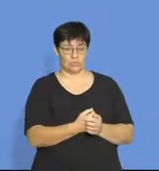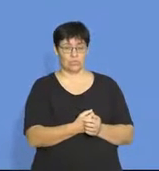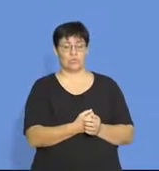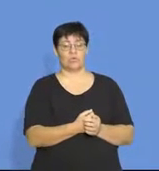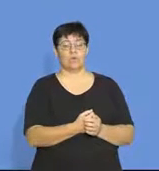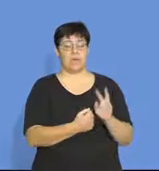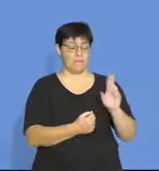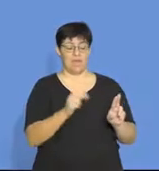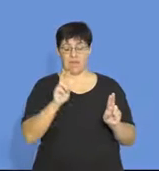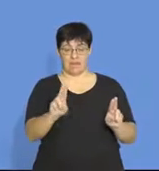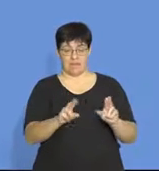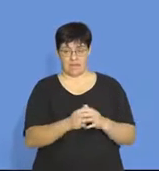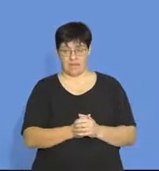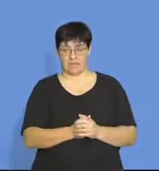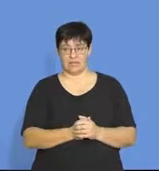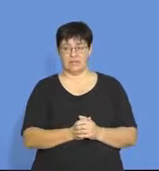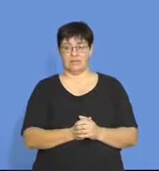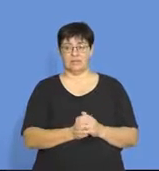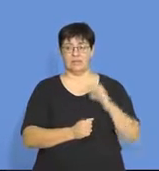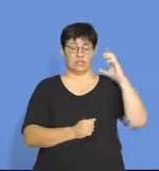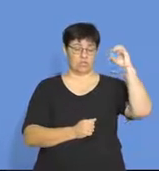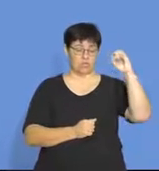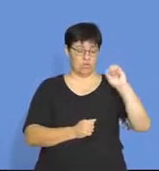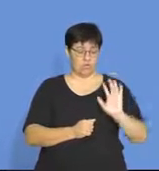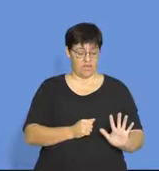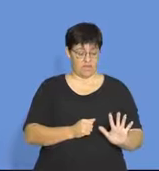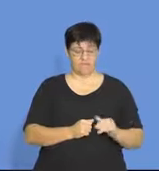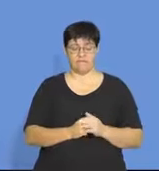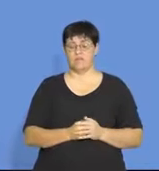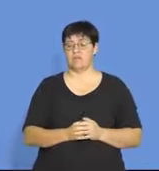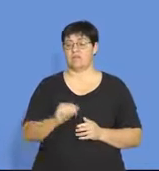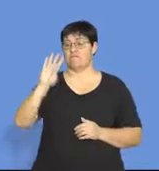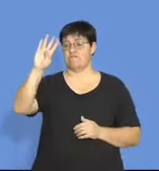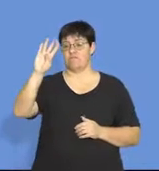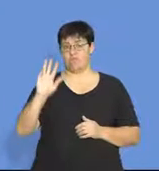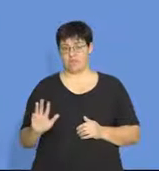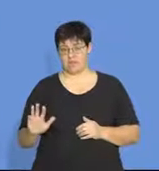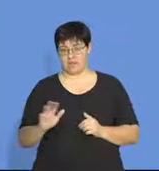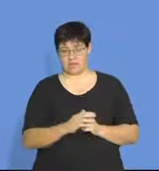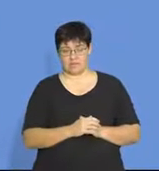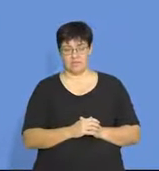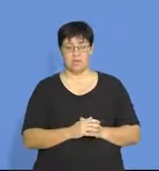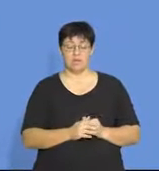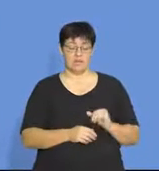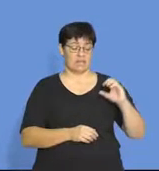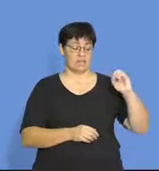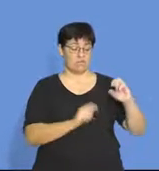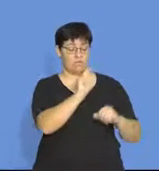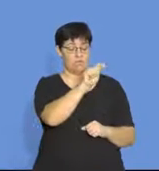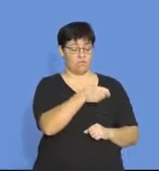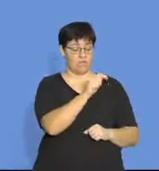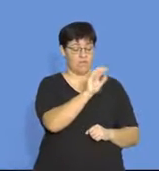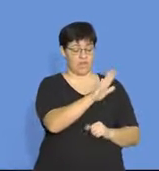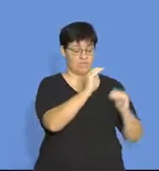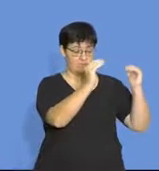is, remember my two pairs are 0 and 5, 4 and 9. 0 and